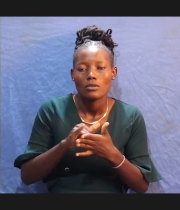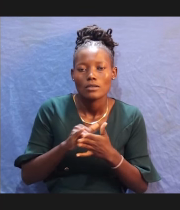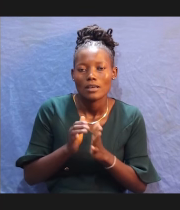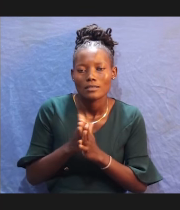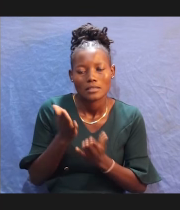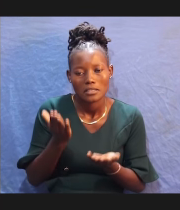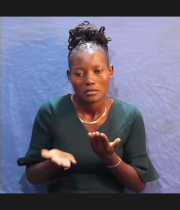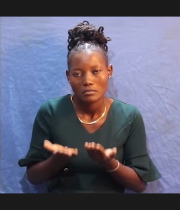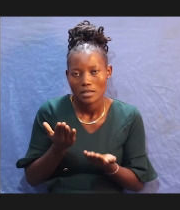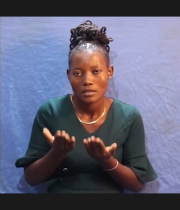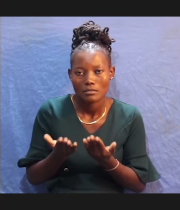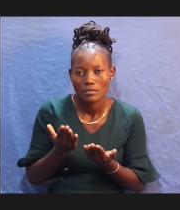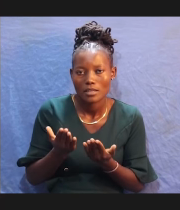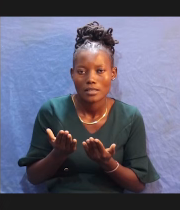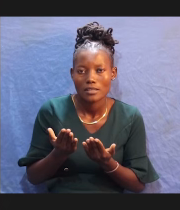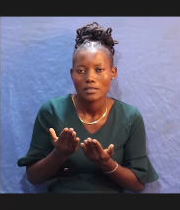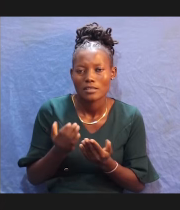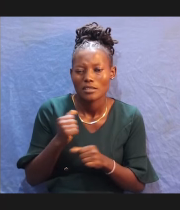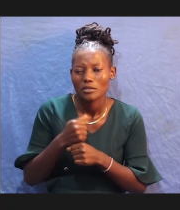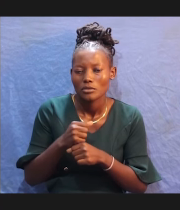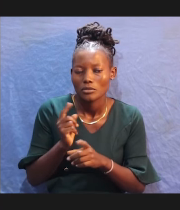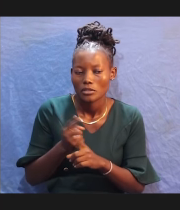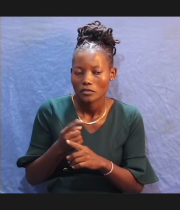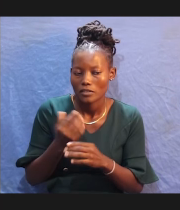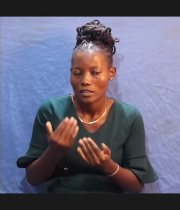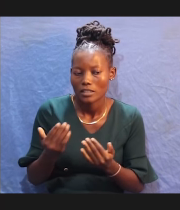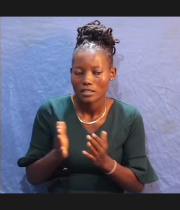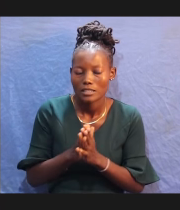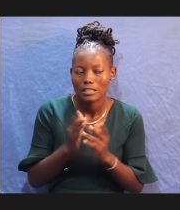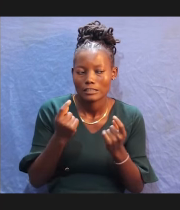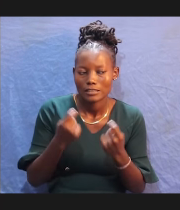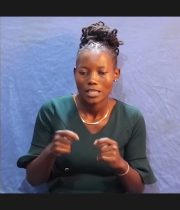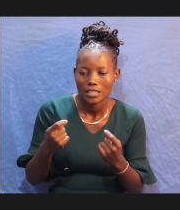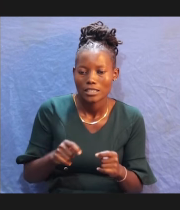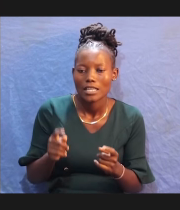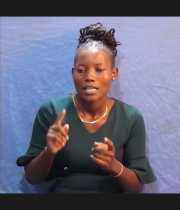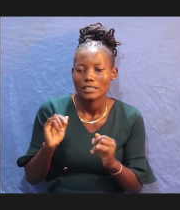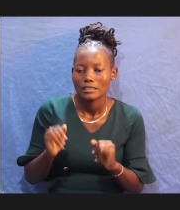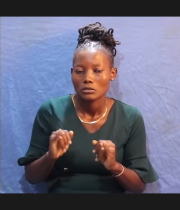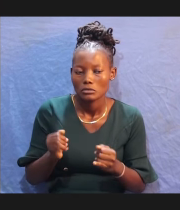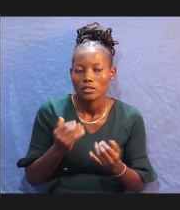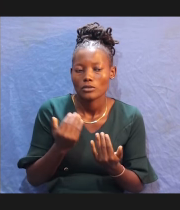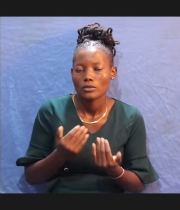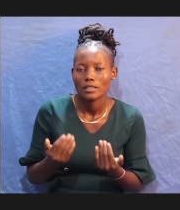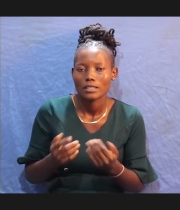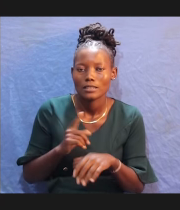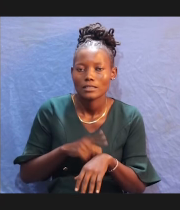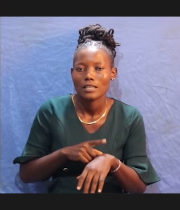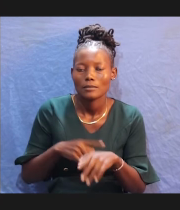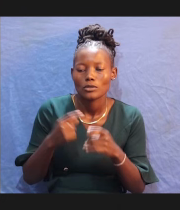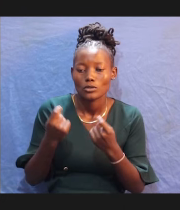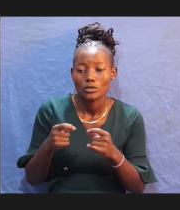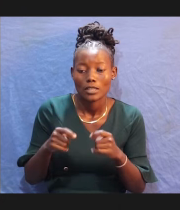maybe to still read some things and to try some new things. But whenever we try some new things, there is